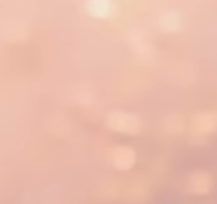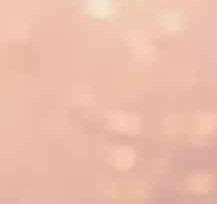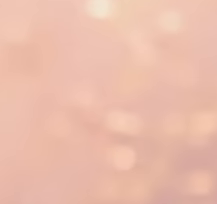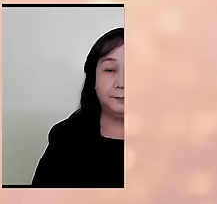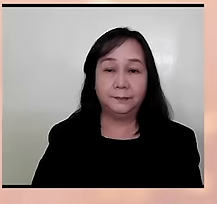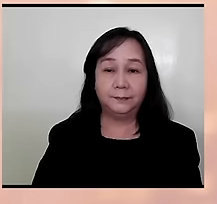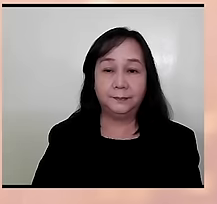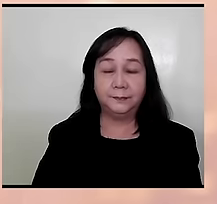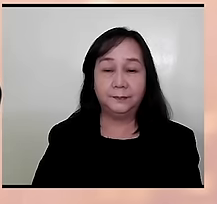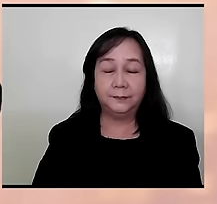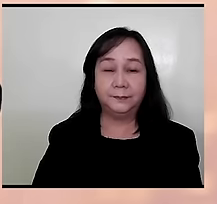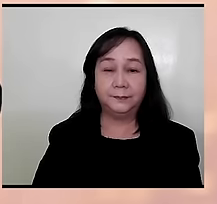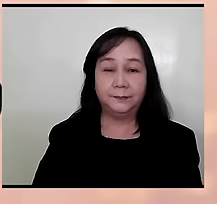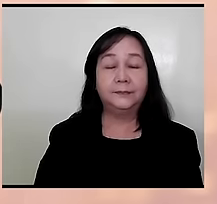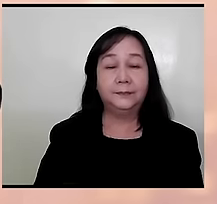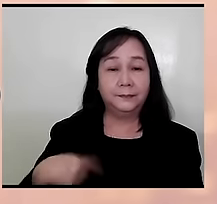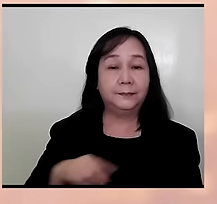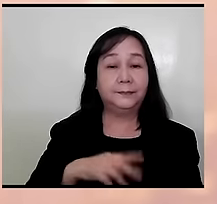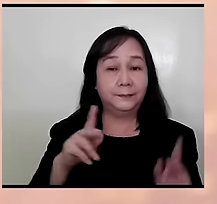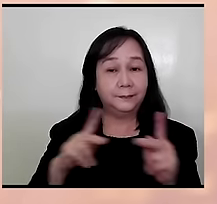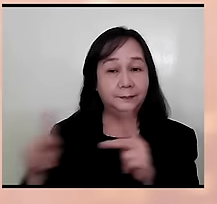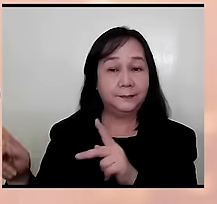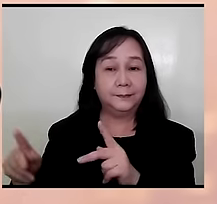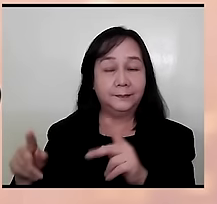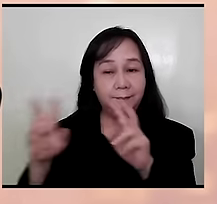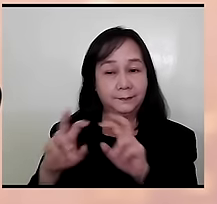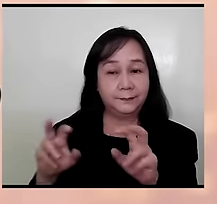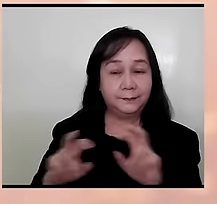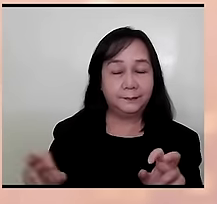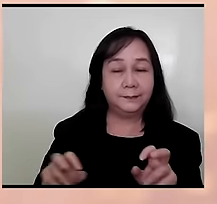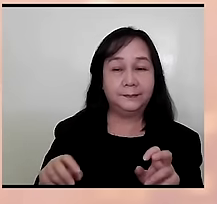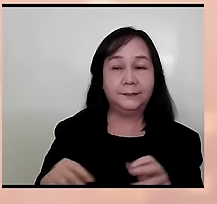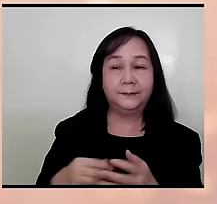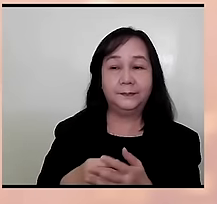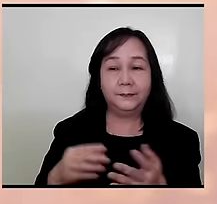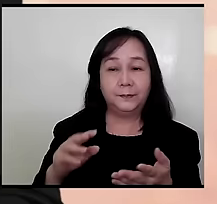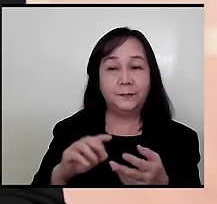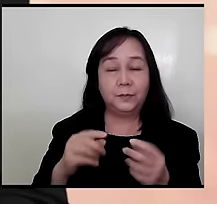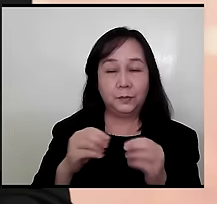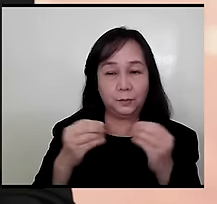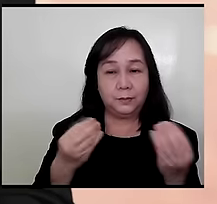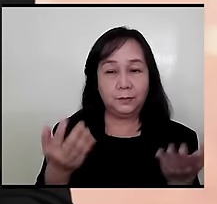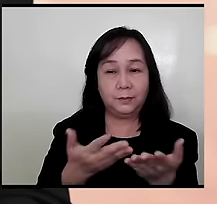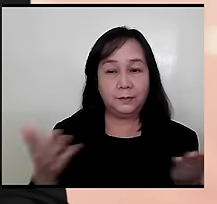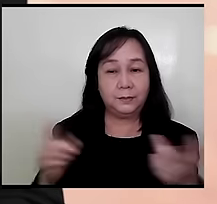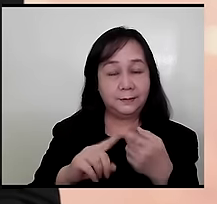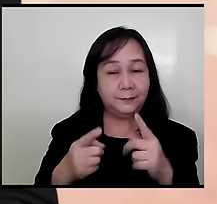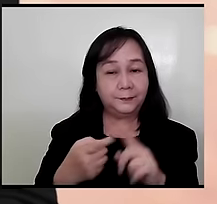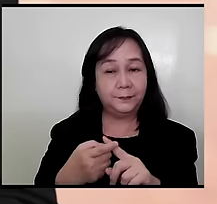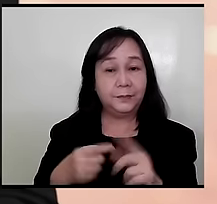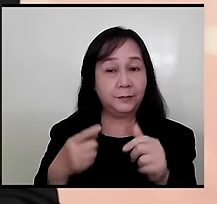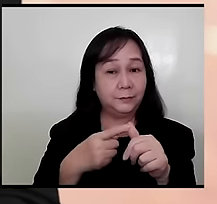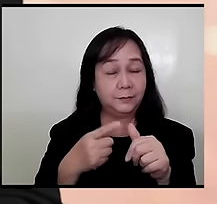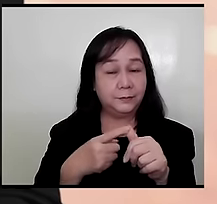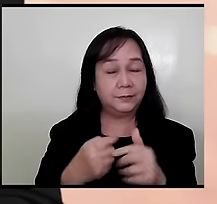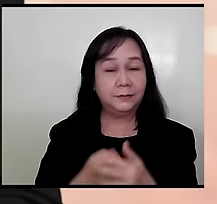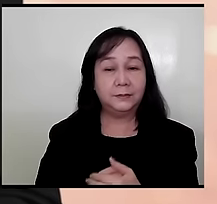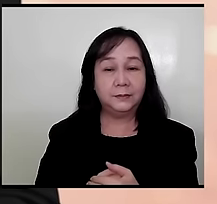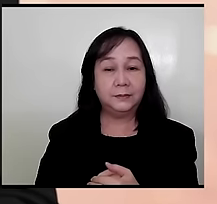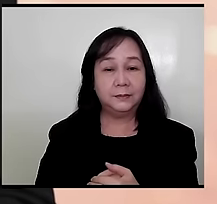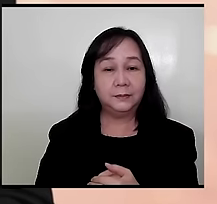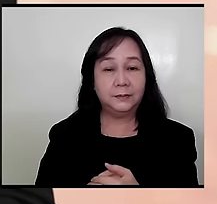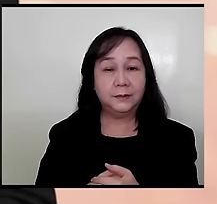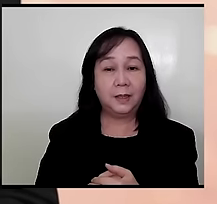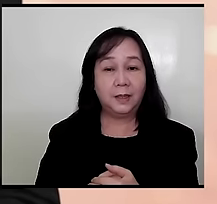We have prepared reflection points for you. Please share them with your companions. The first point is, how have